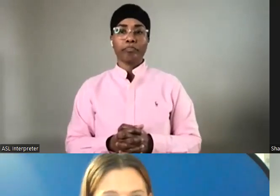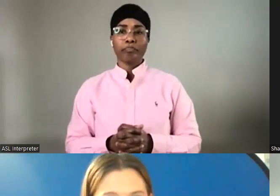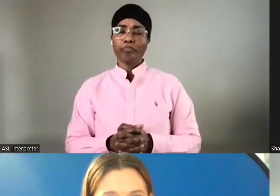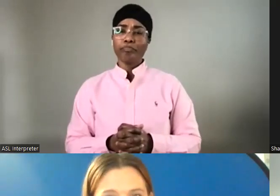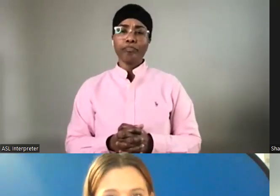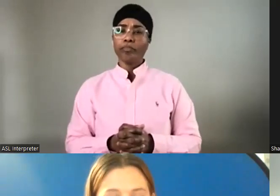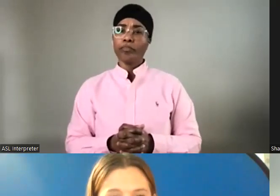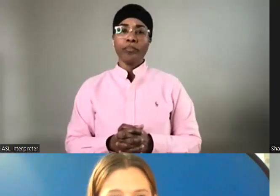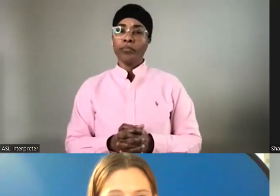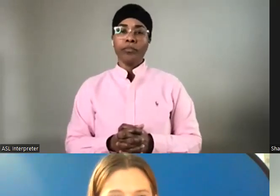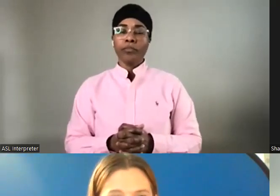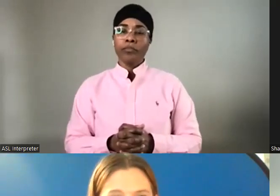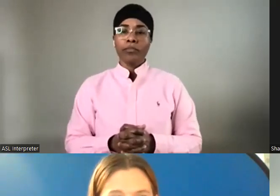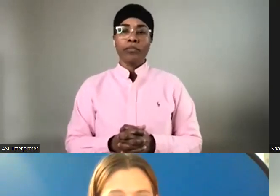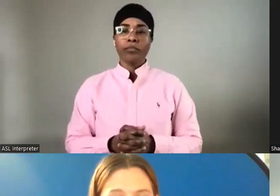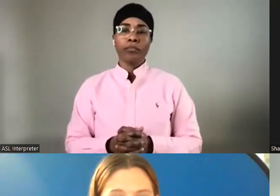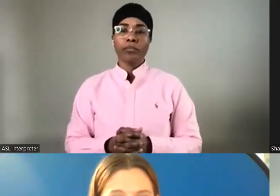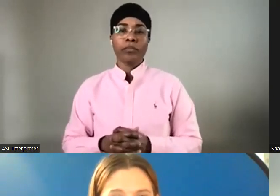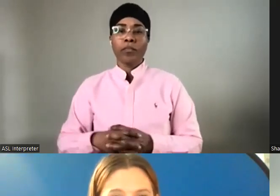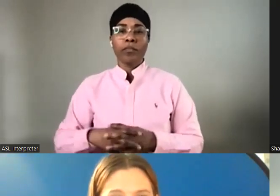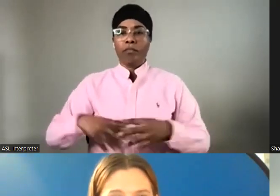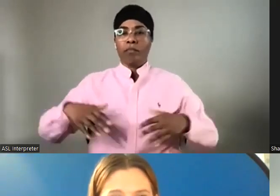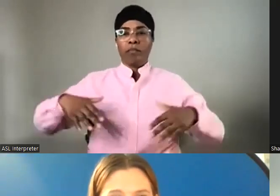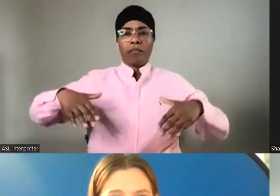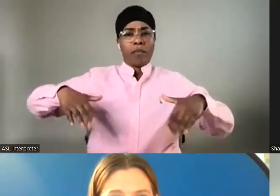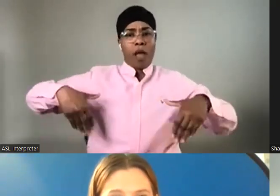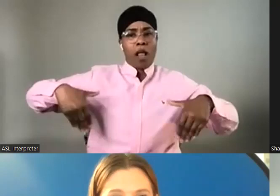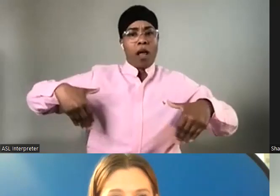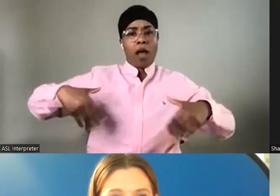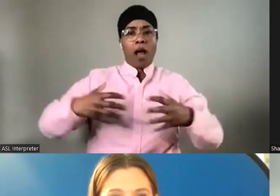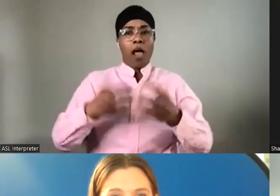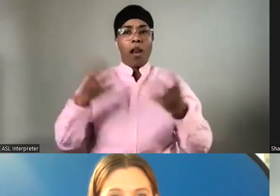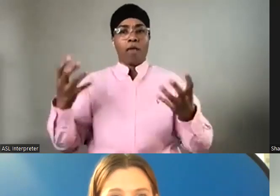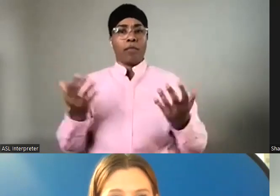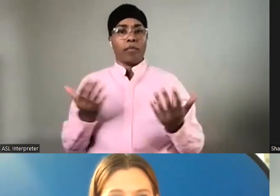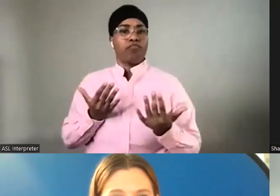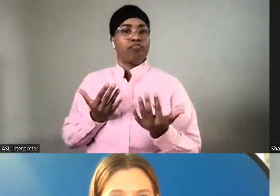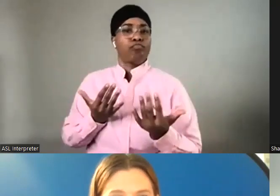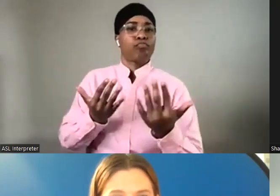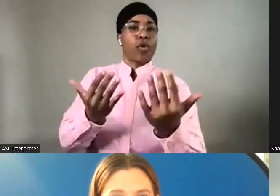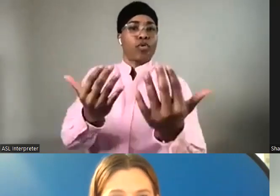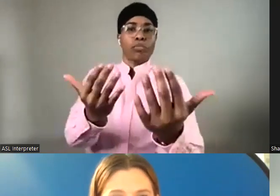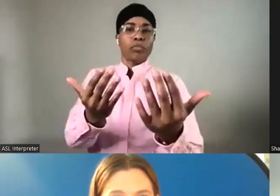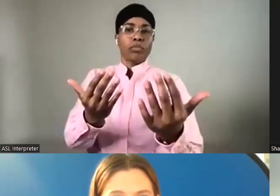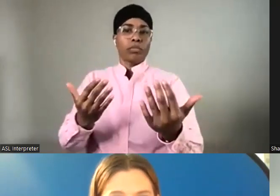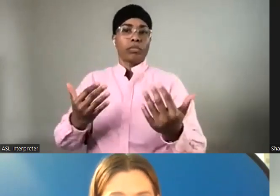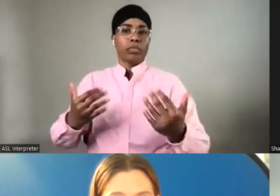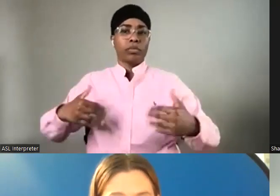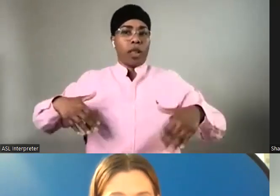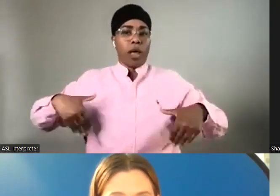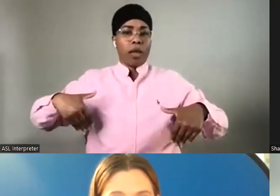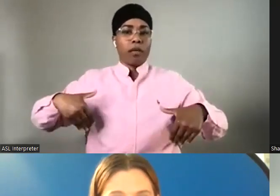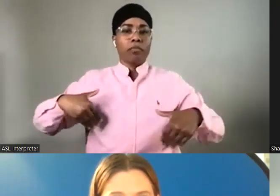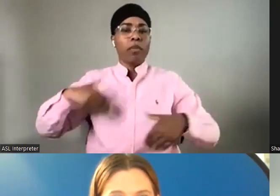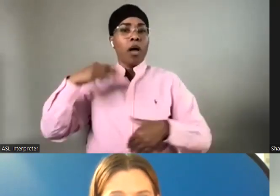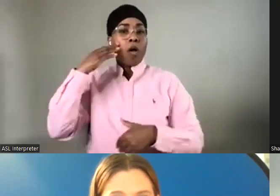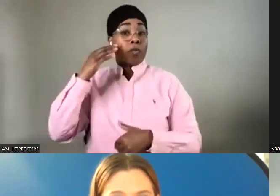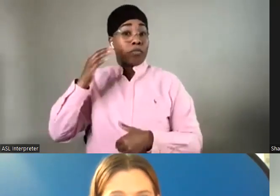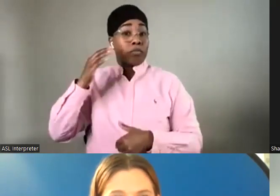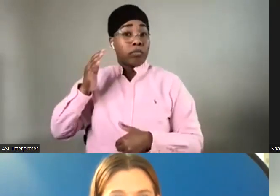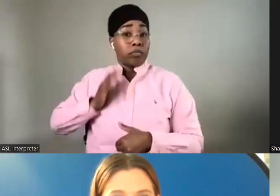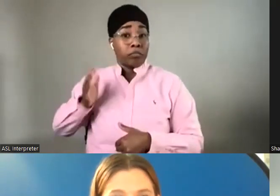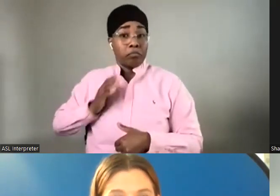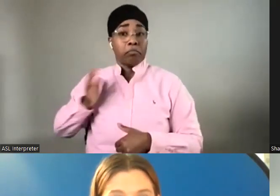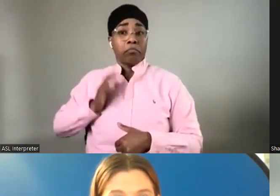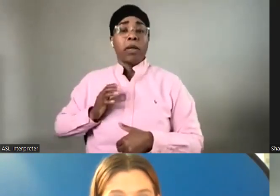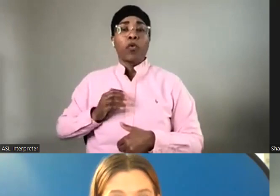yet. I know our wildlife biologist, he says back in the day when people would do clear cuts and they would